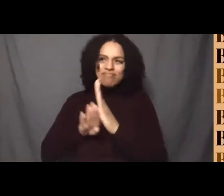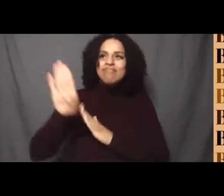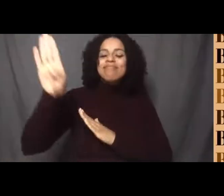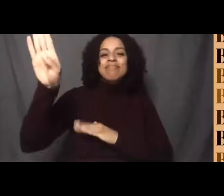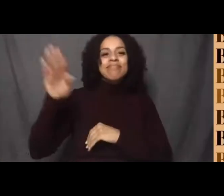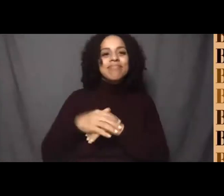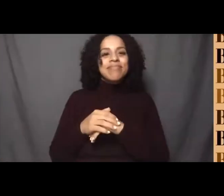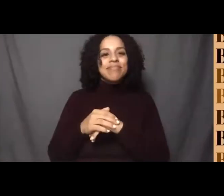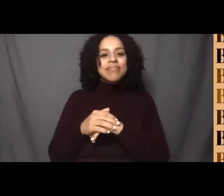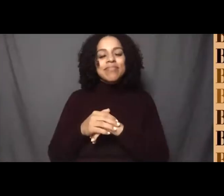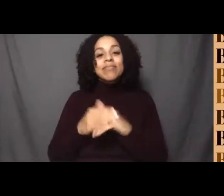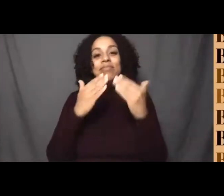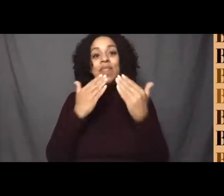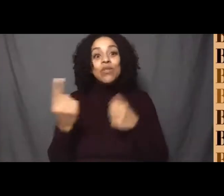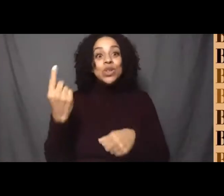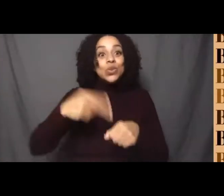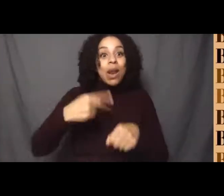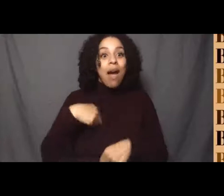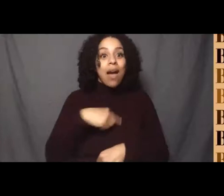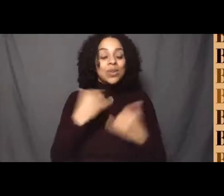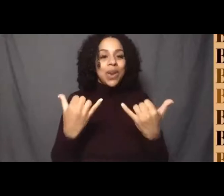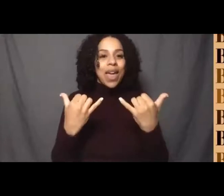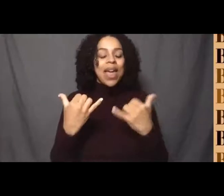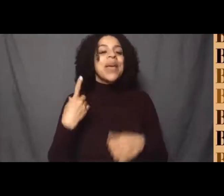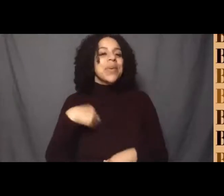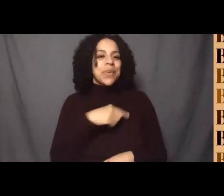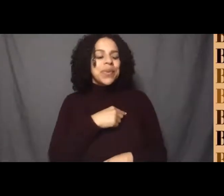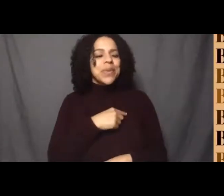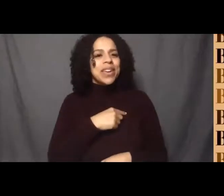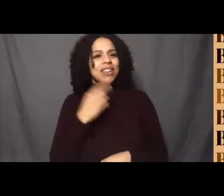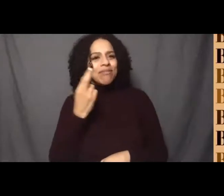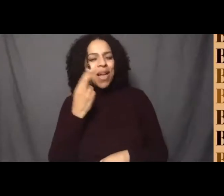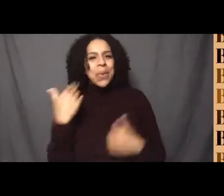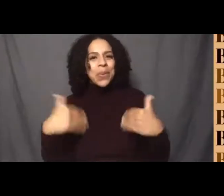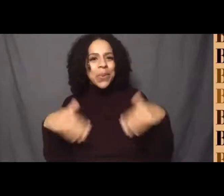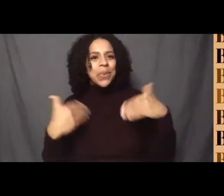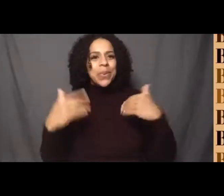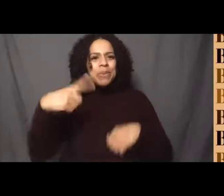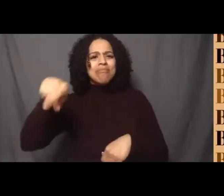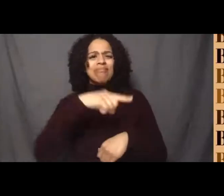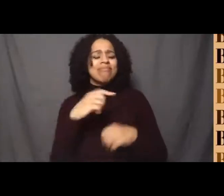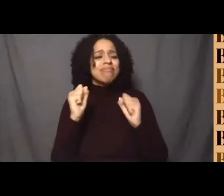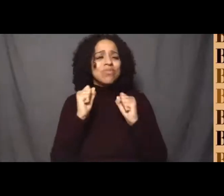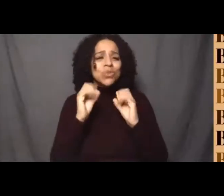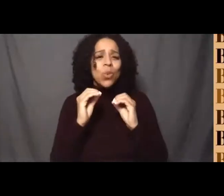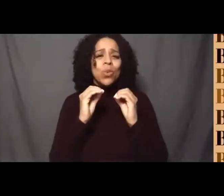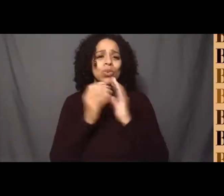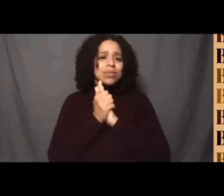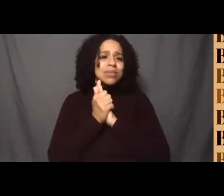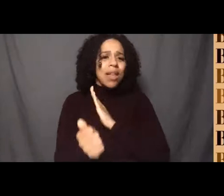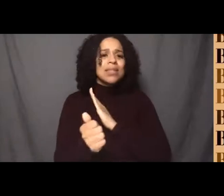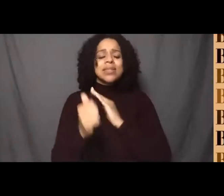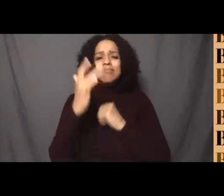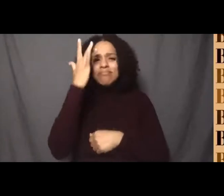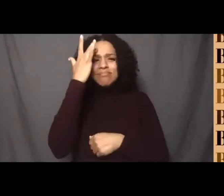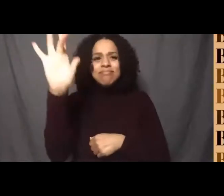humbled and honored to showcase the brilliance and intellectual acuity of our Black scholars and student performers. Black people personify every gift